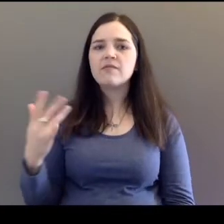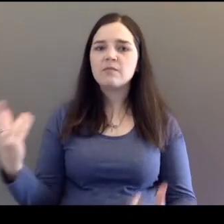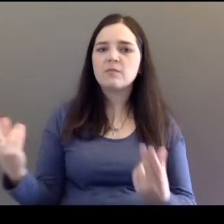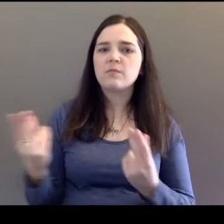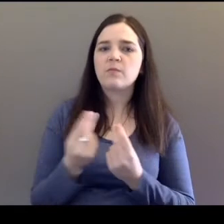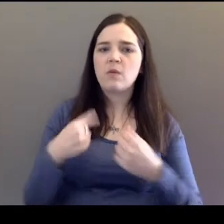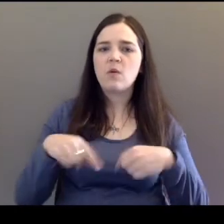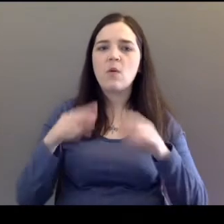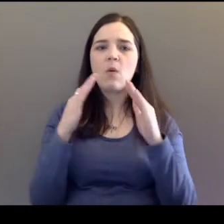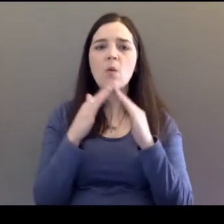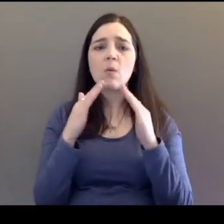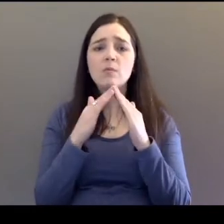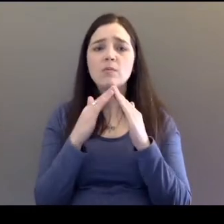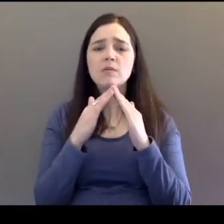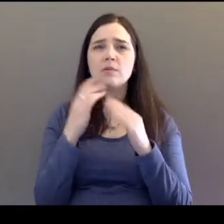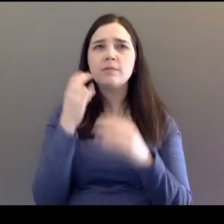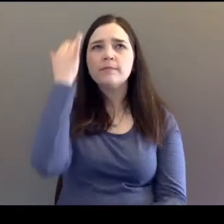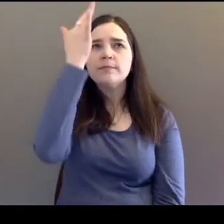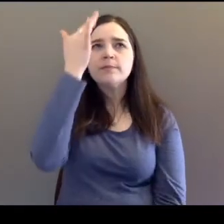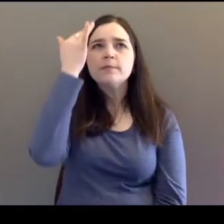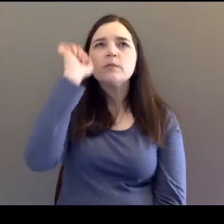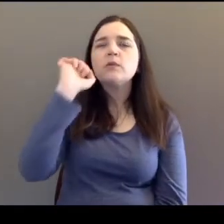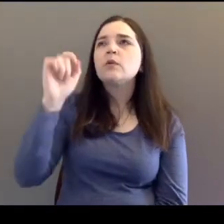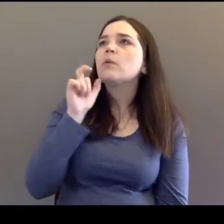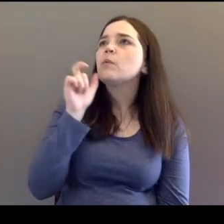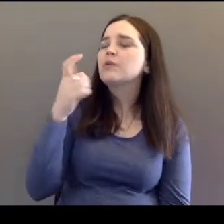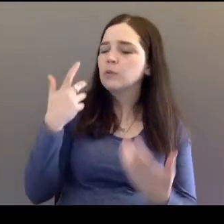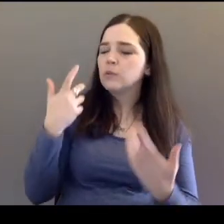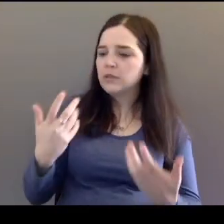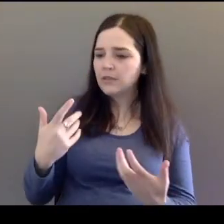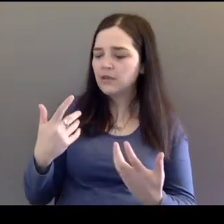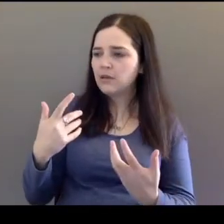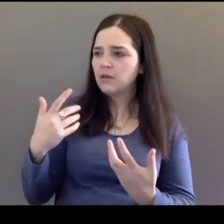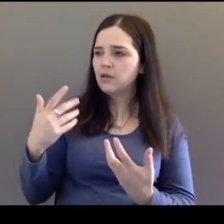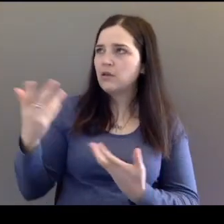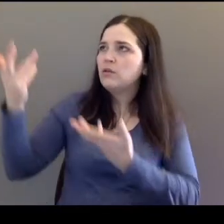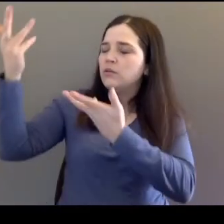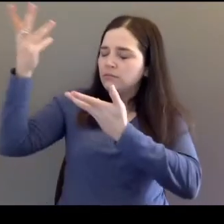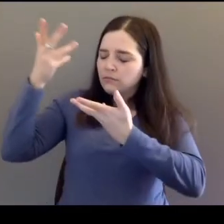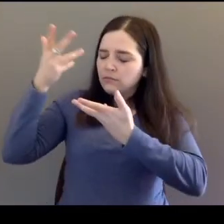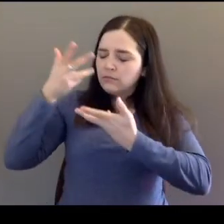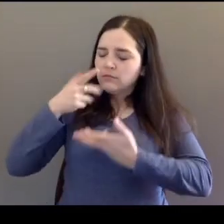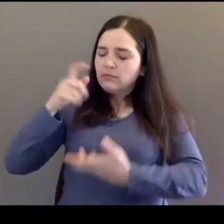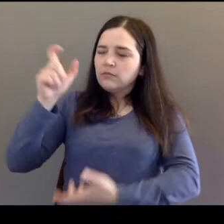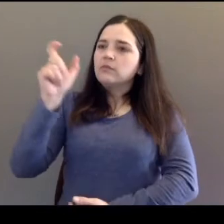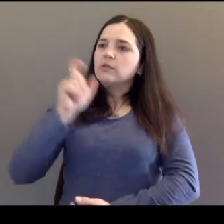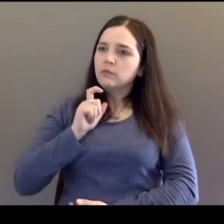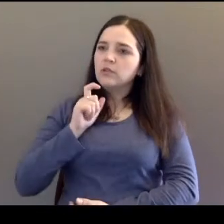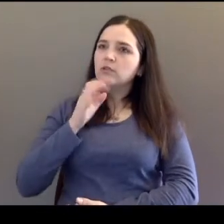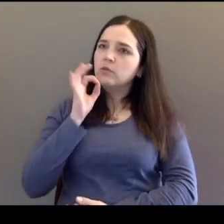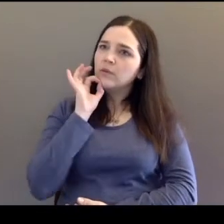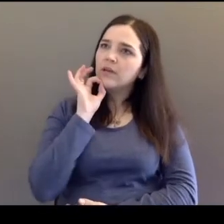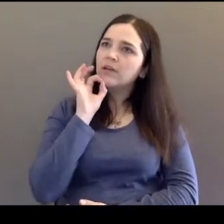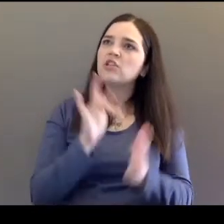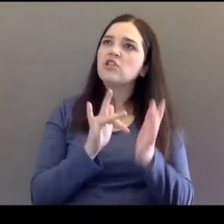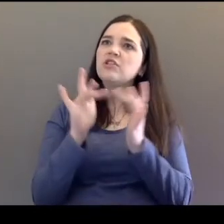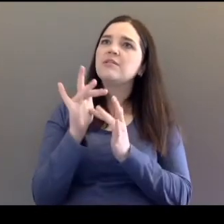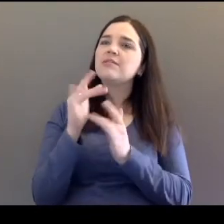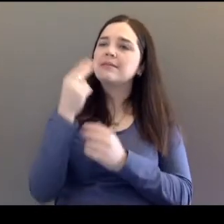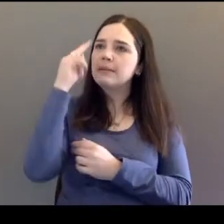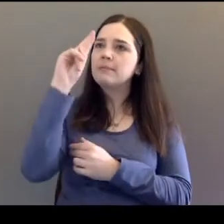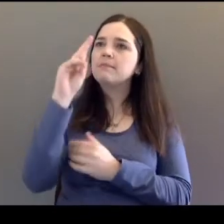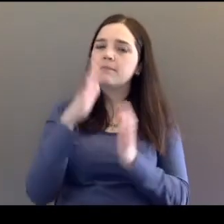that as we consider your word for us today, that you might speak to us. And we ask this in Jesus' name.